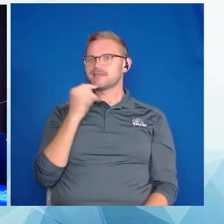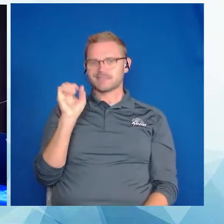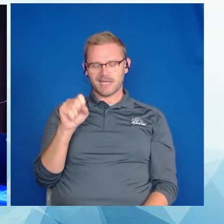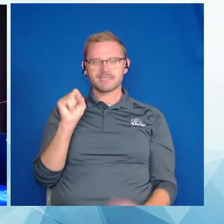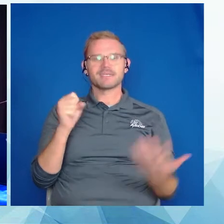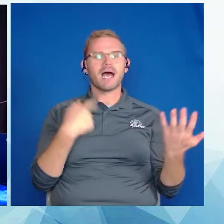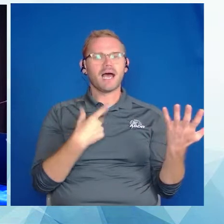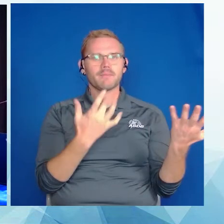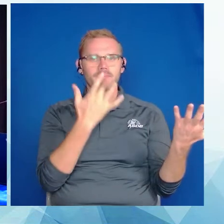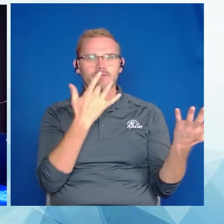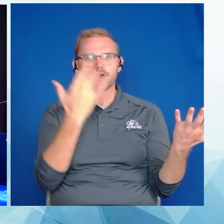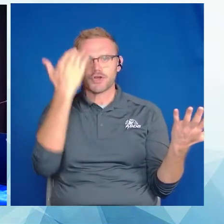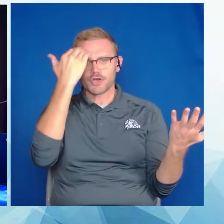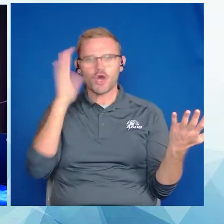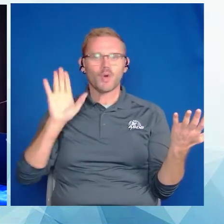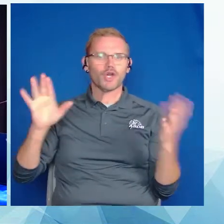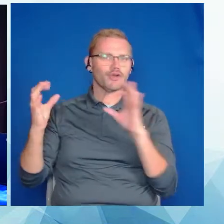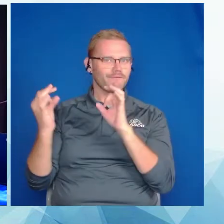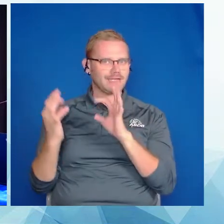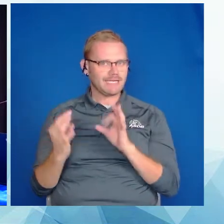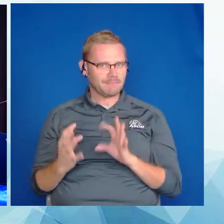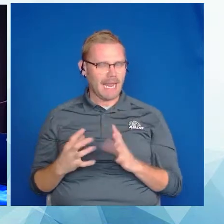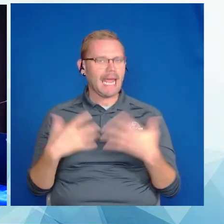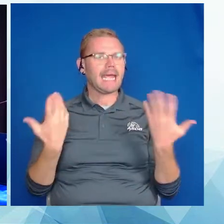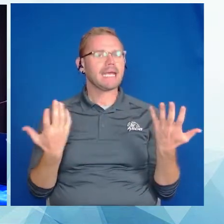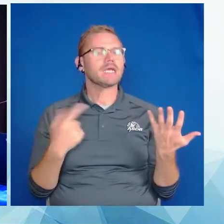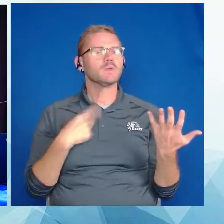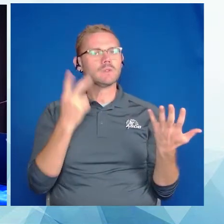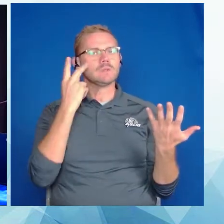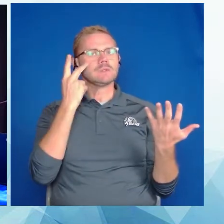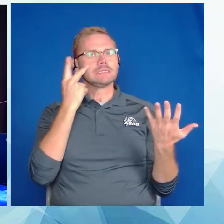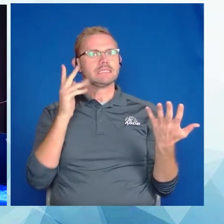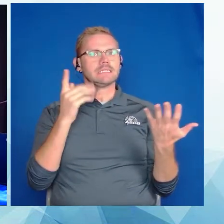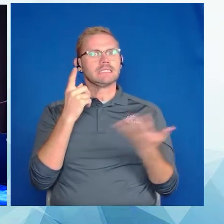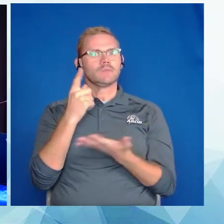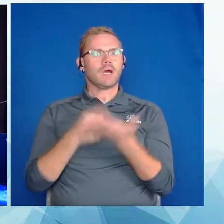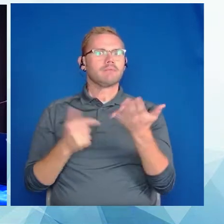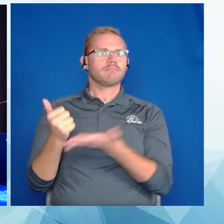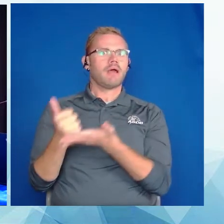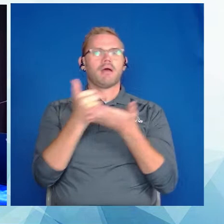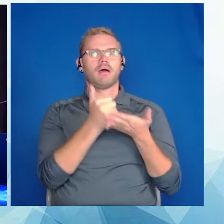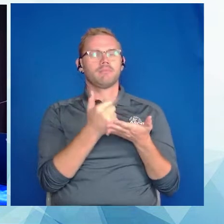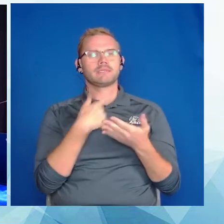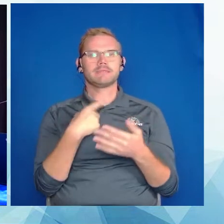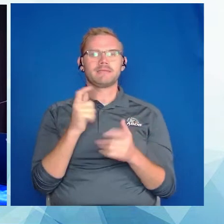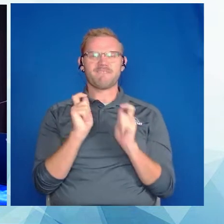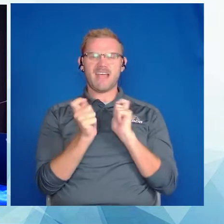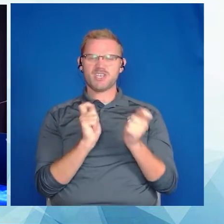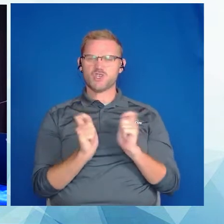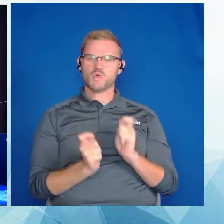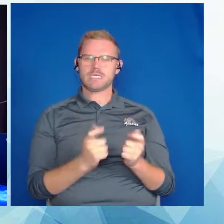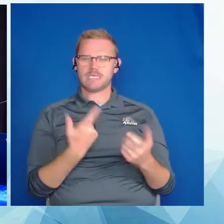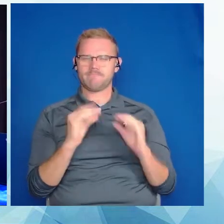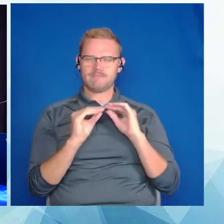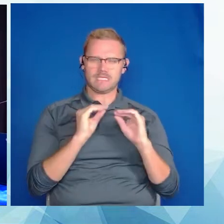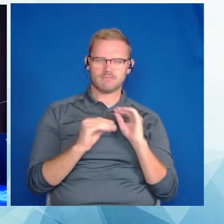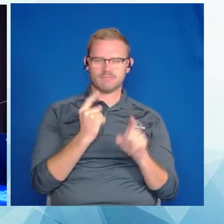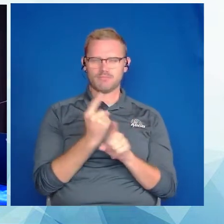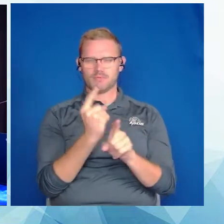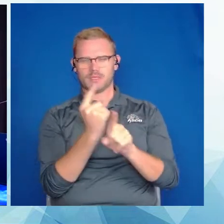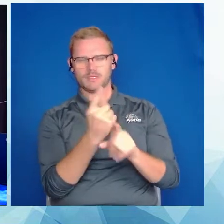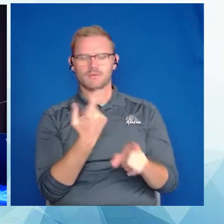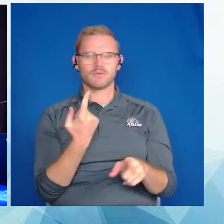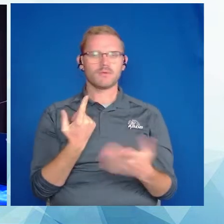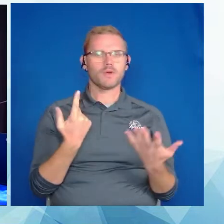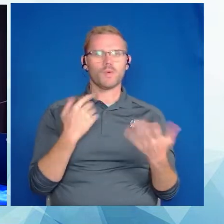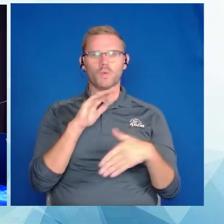would like to know what her feedback will be, and that might help us to fine-tune it and make sure that